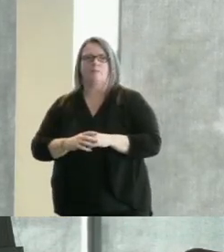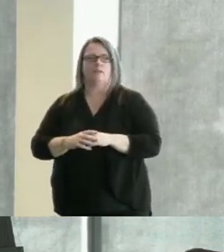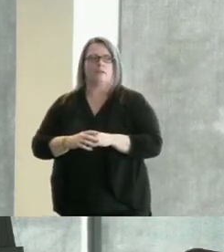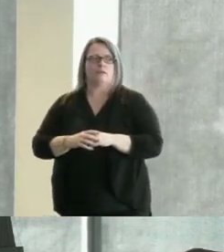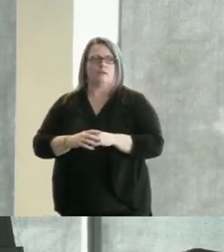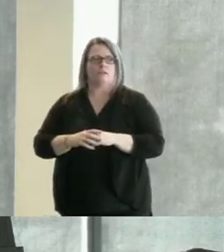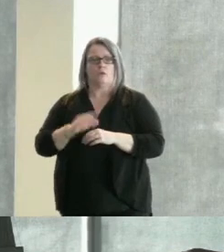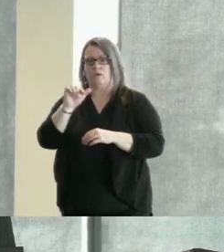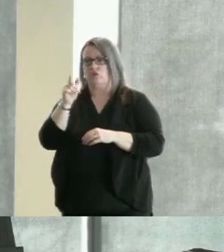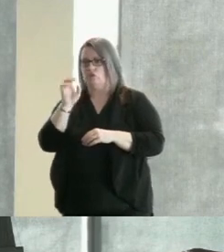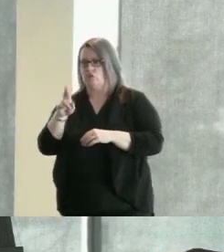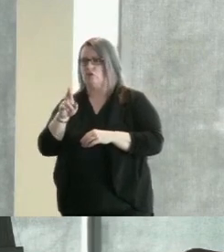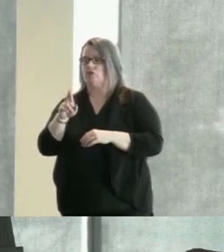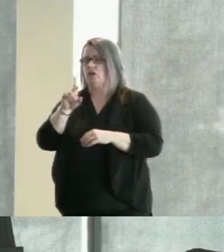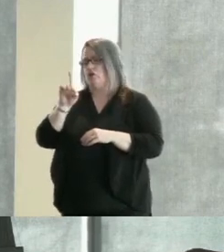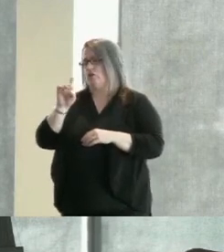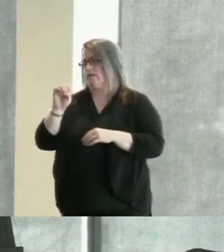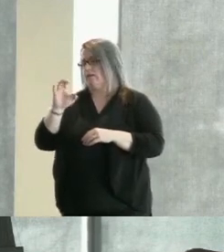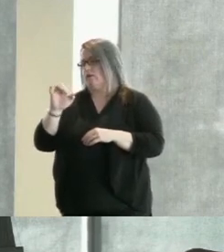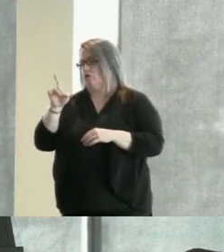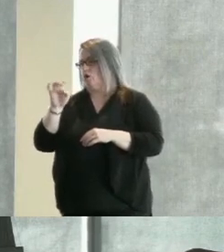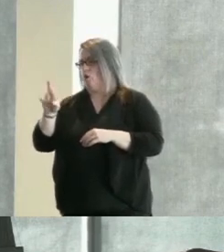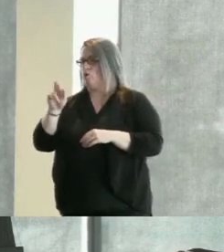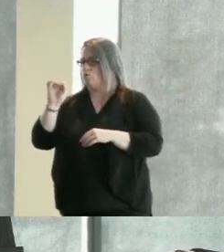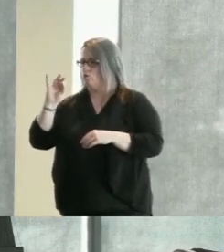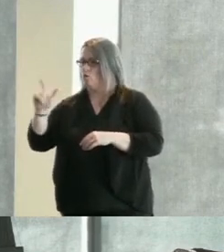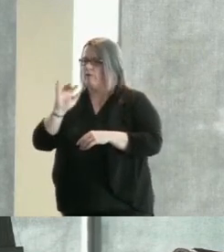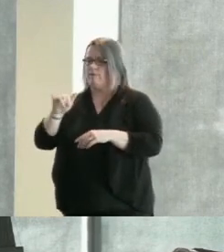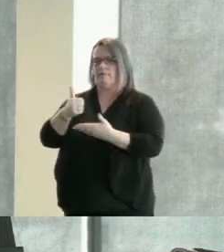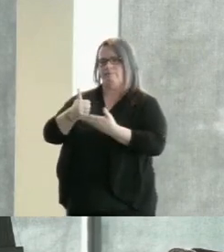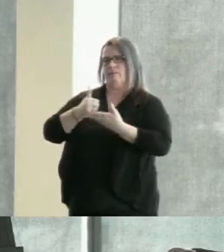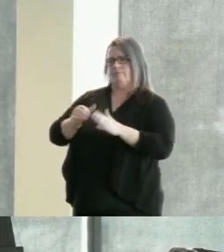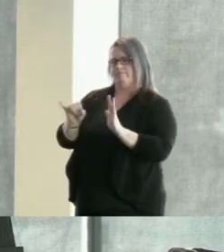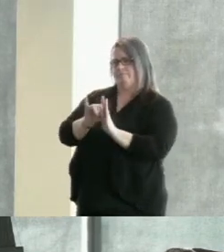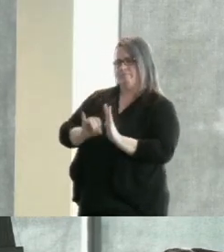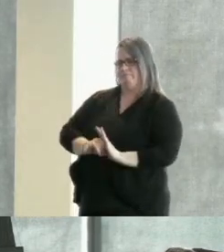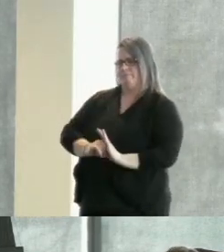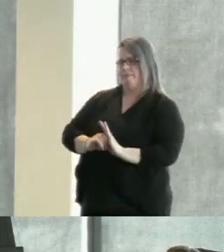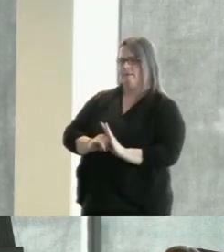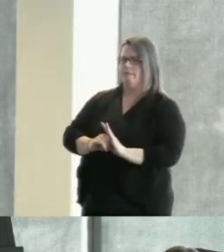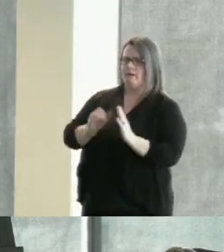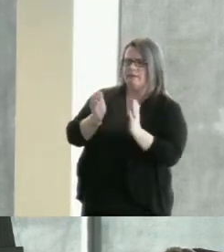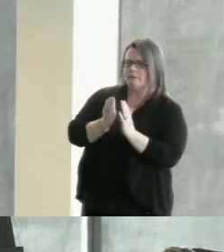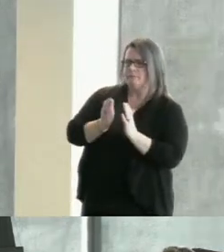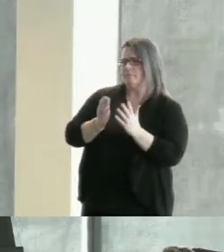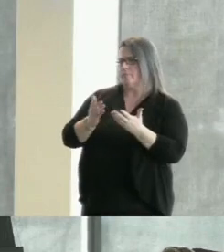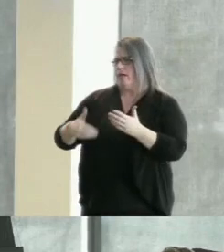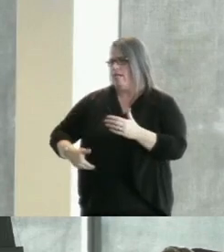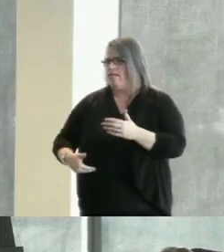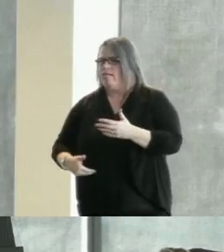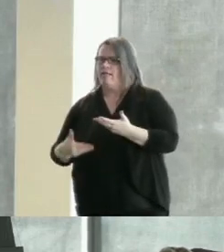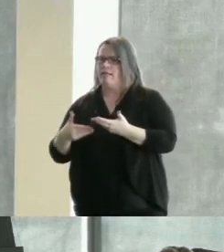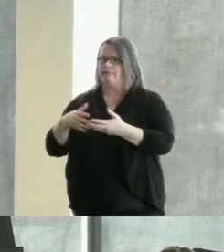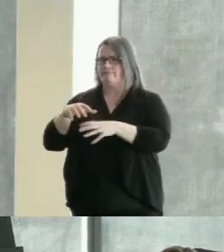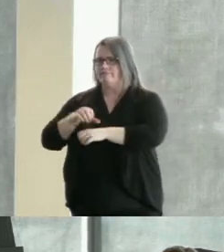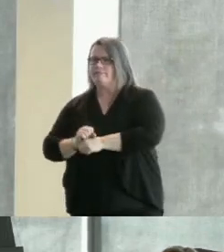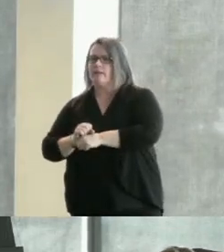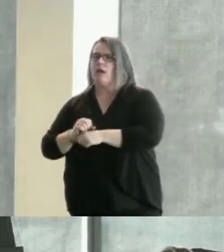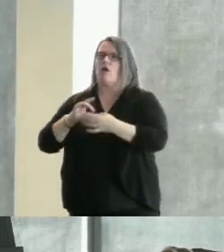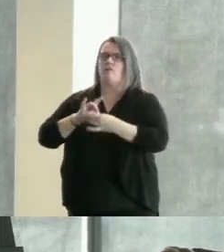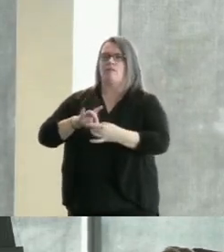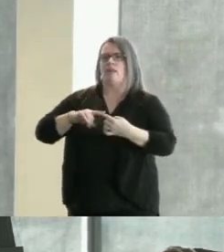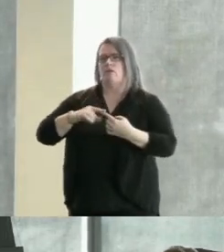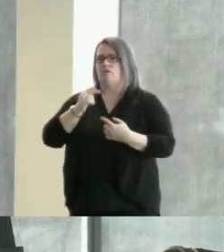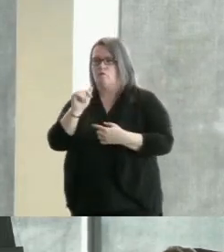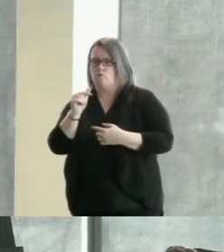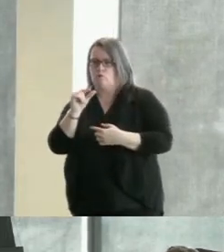decoder tool, so it helps to find subtle biases in job ads related to gender. So you can, for example, take your job ad, put